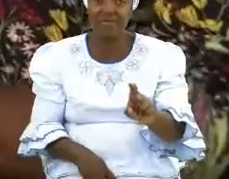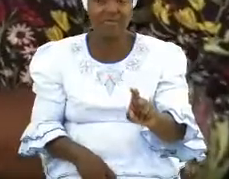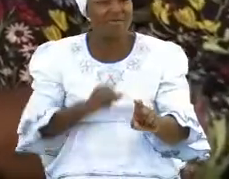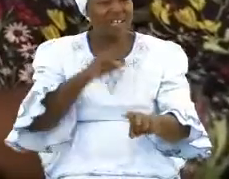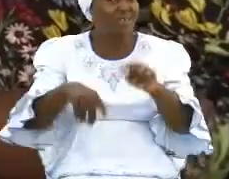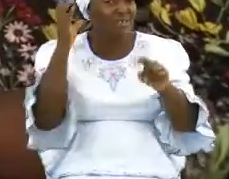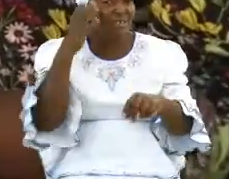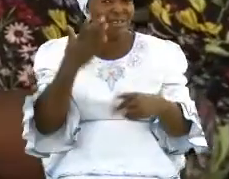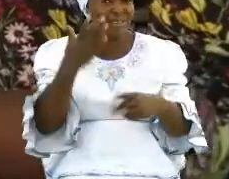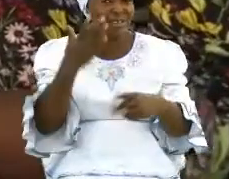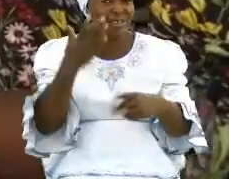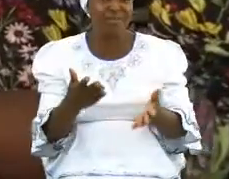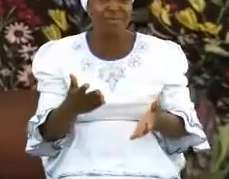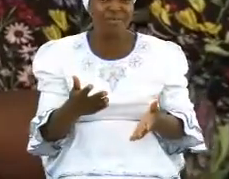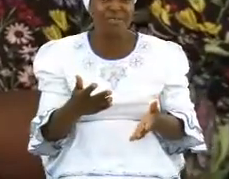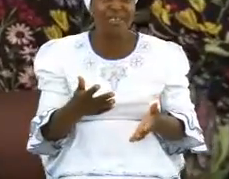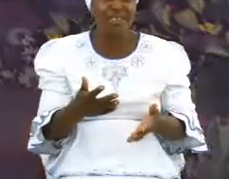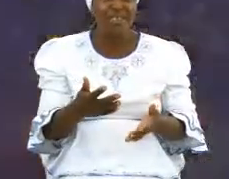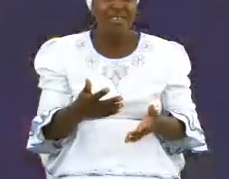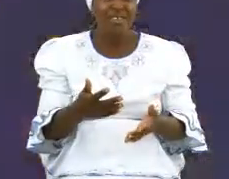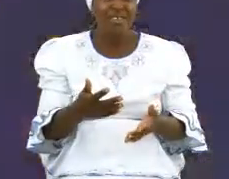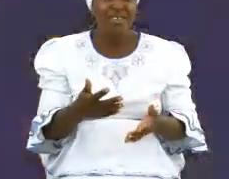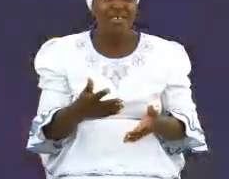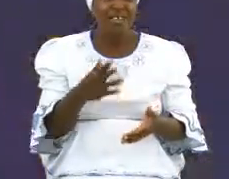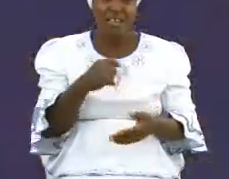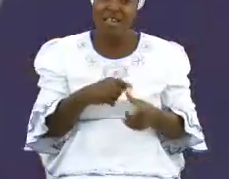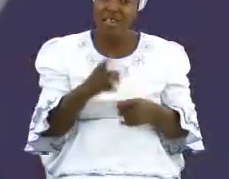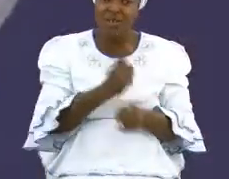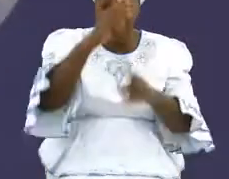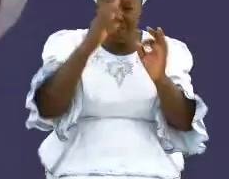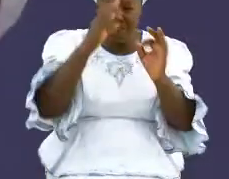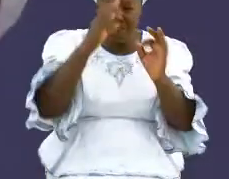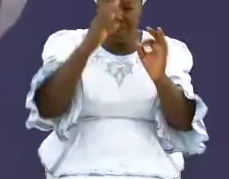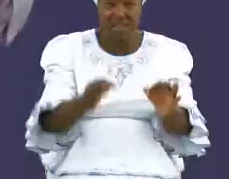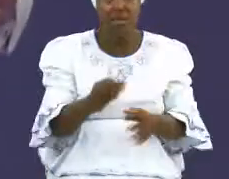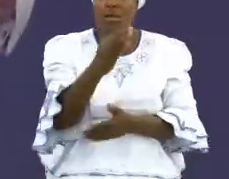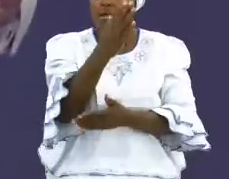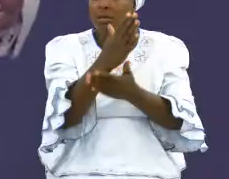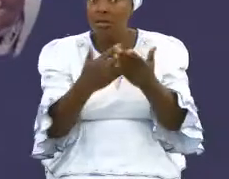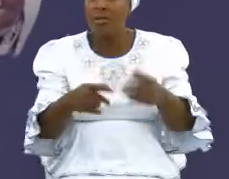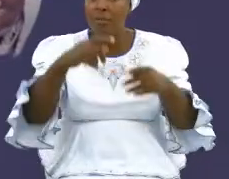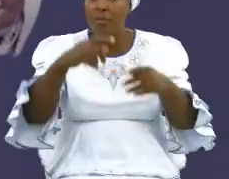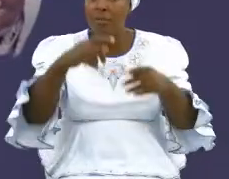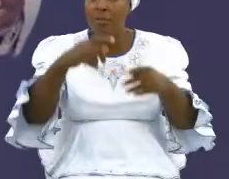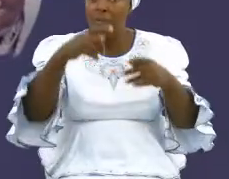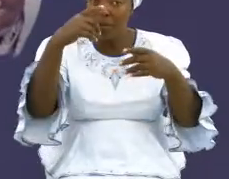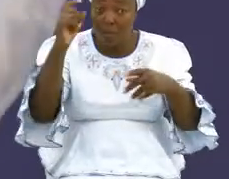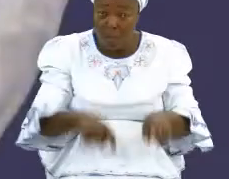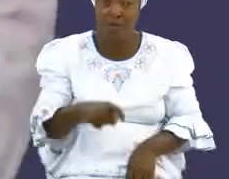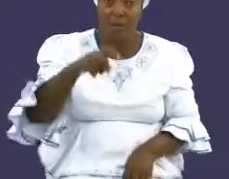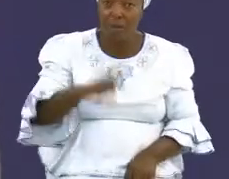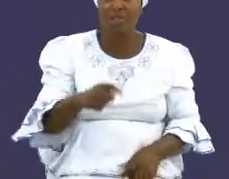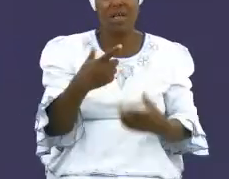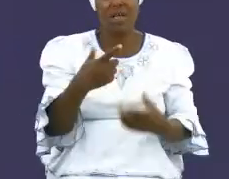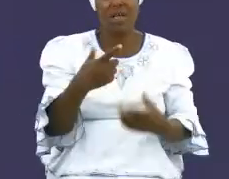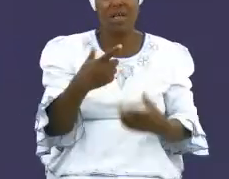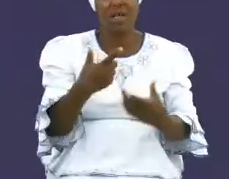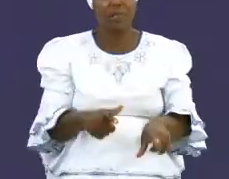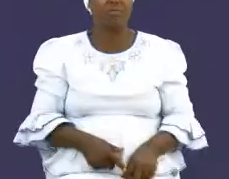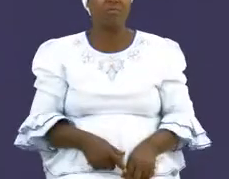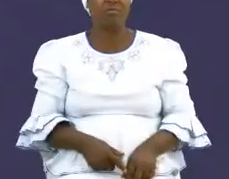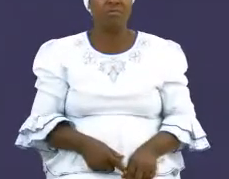They felt something must happen. We must get this man in front